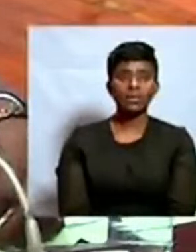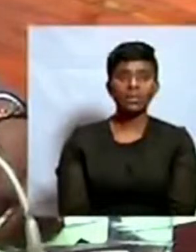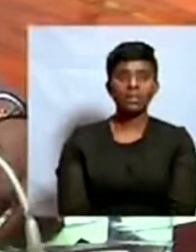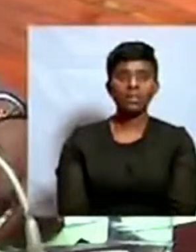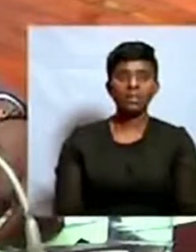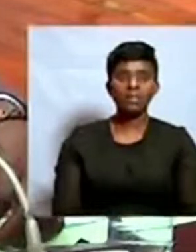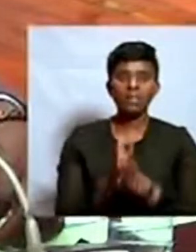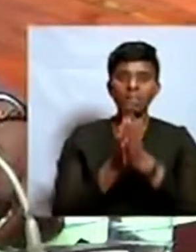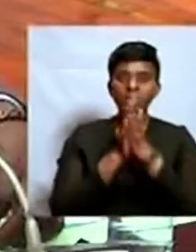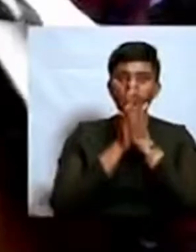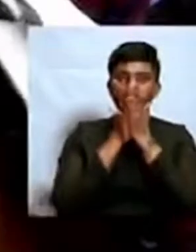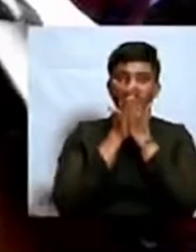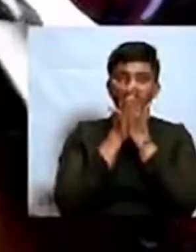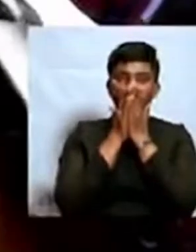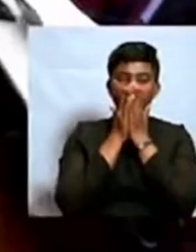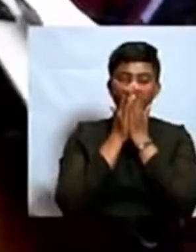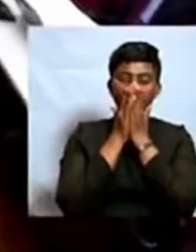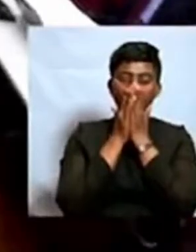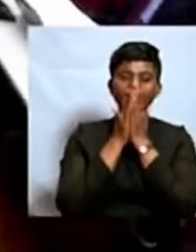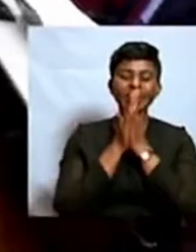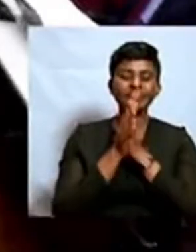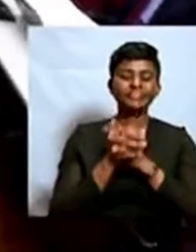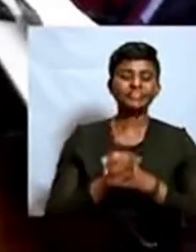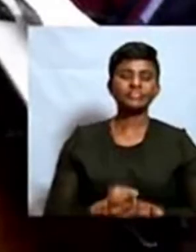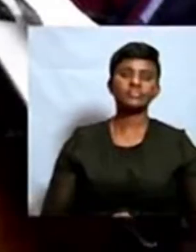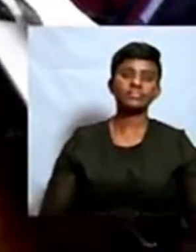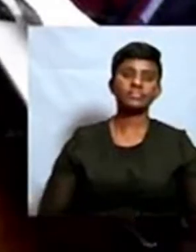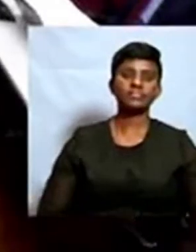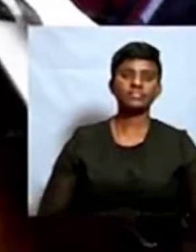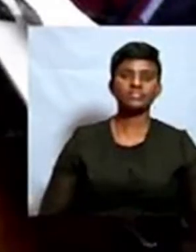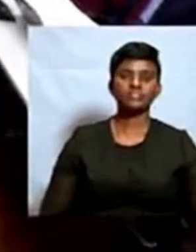as being non-contentious.